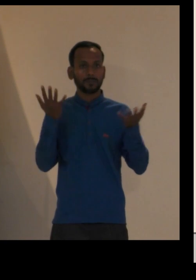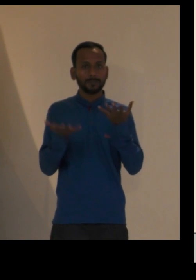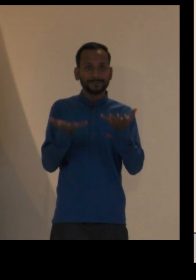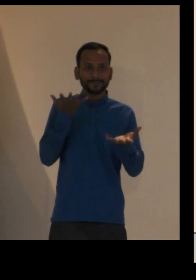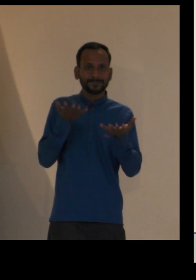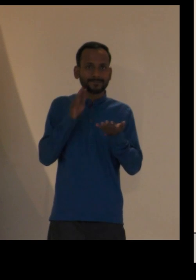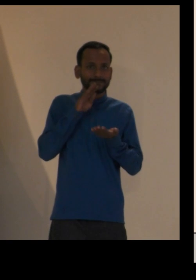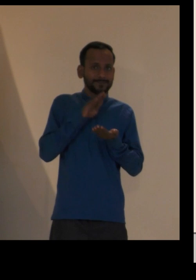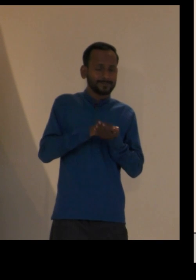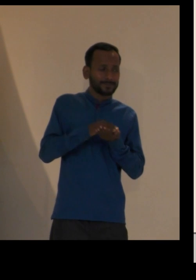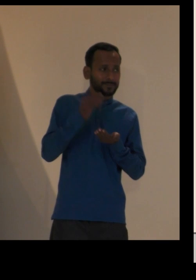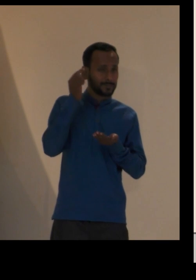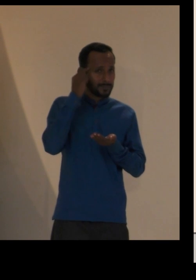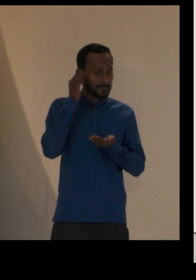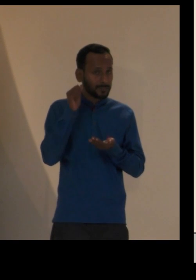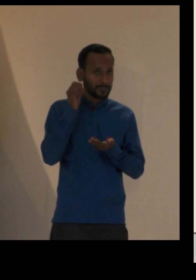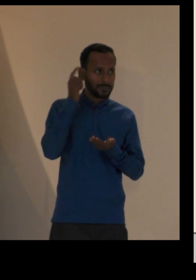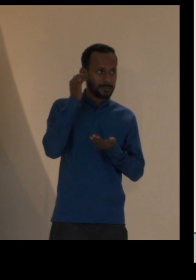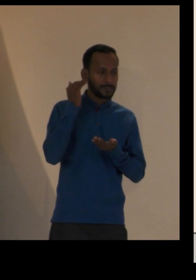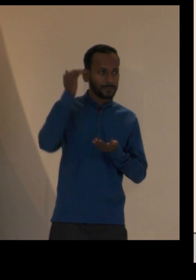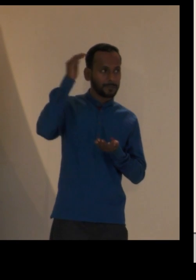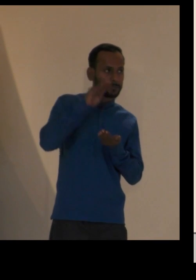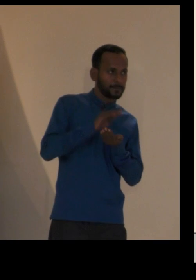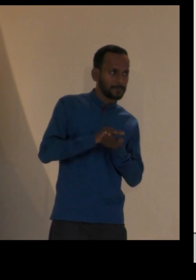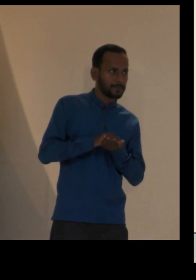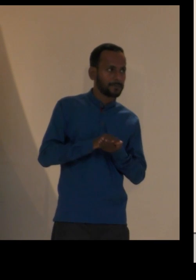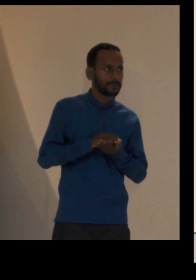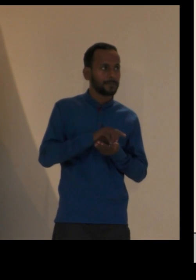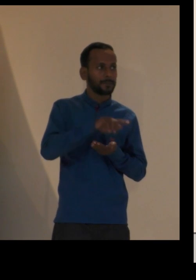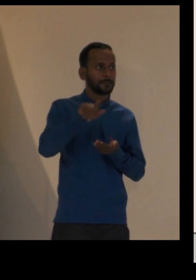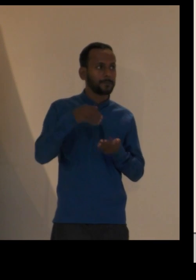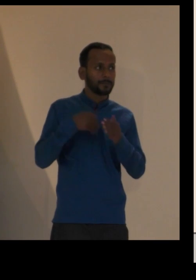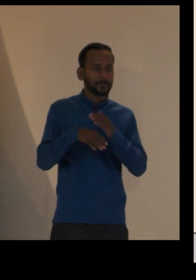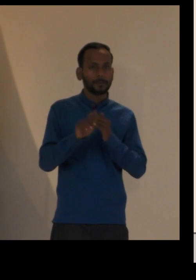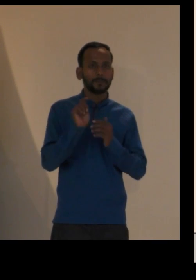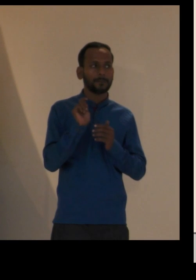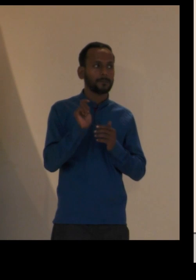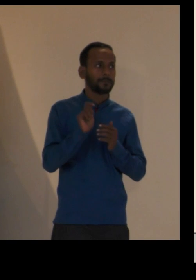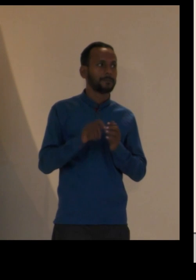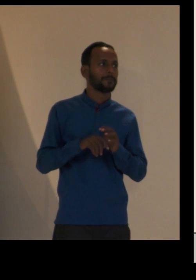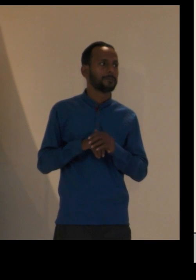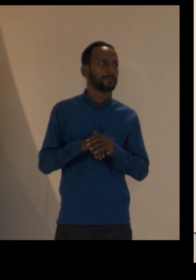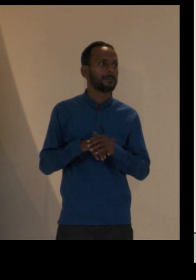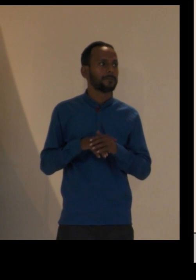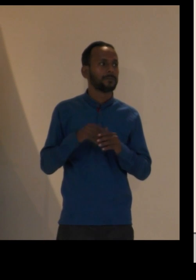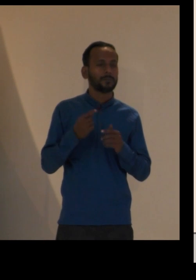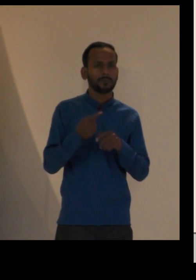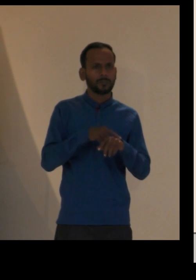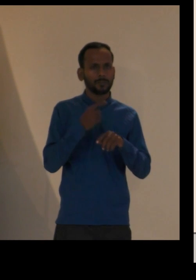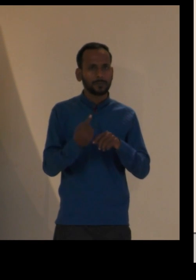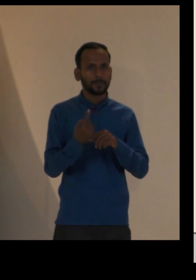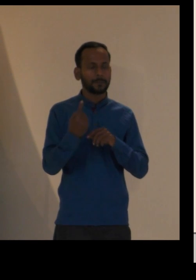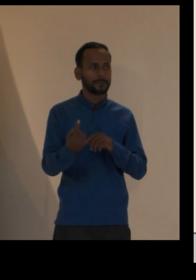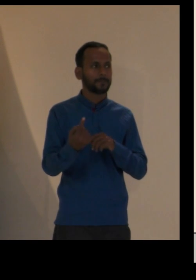metadata in it, with enough ability for us to work through it, so that we can open up new narratives each time you go to